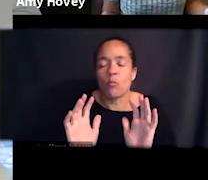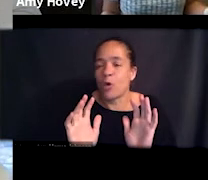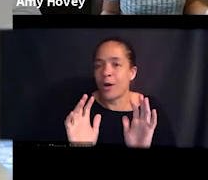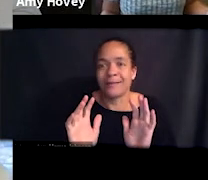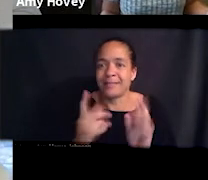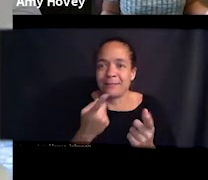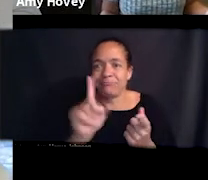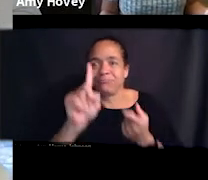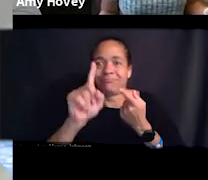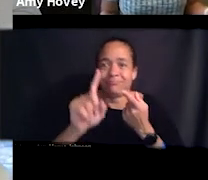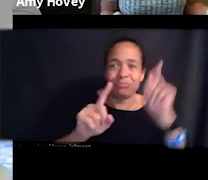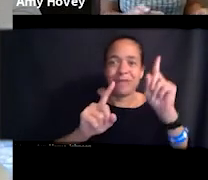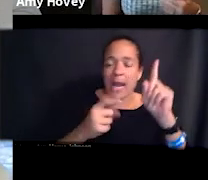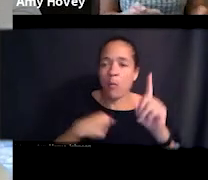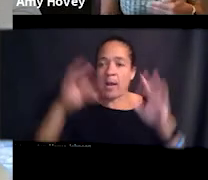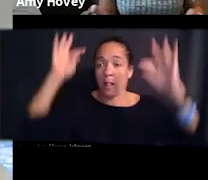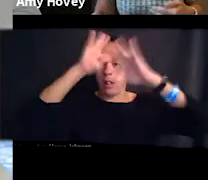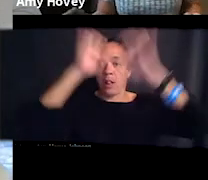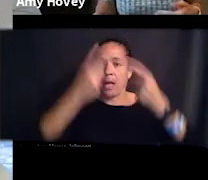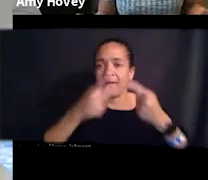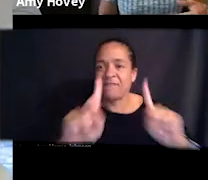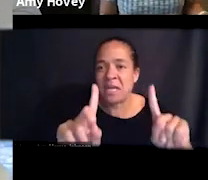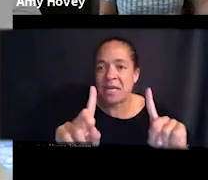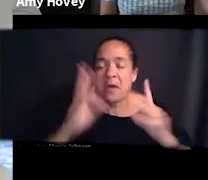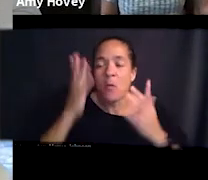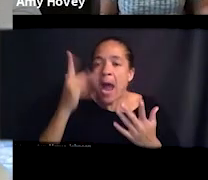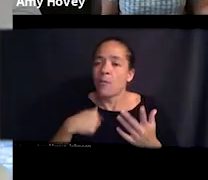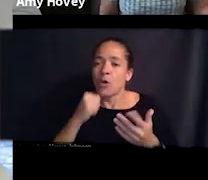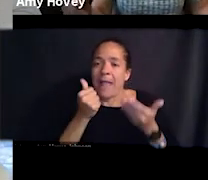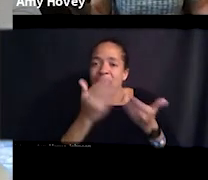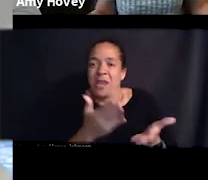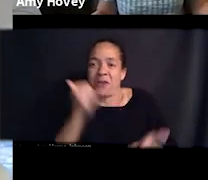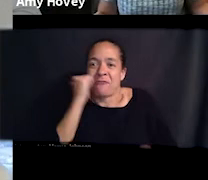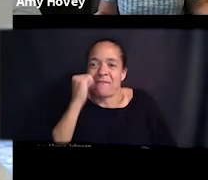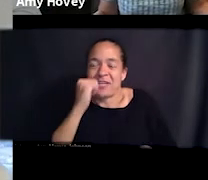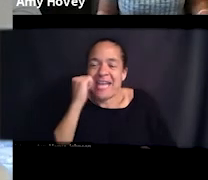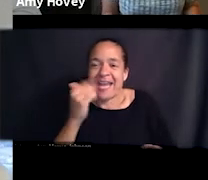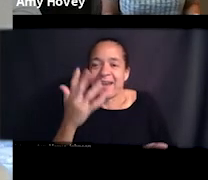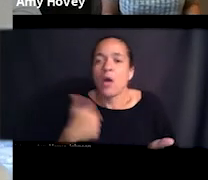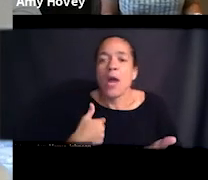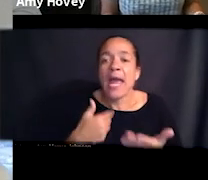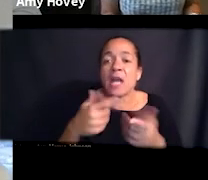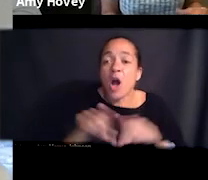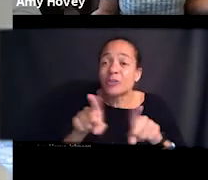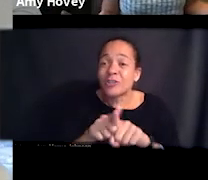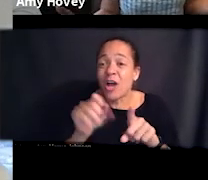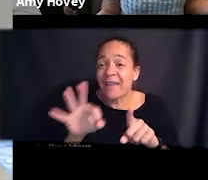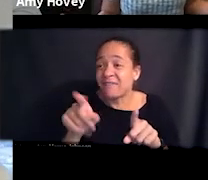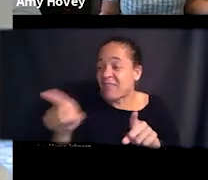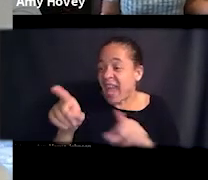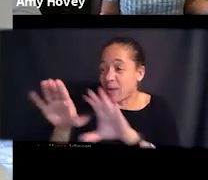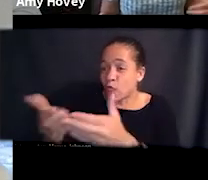didn't know existed, because we aren't out there every day knowing you don't want to put this person in the same room together, or you won't